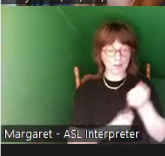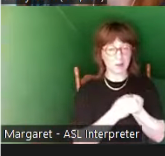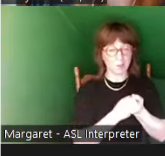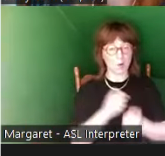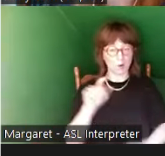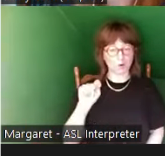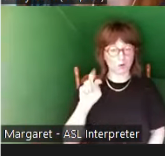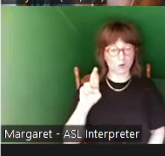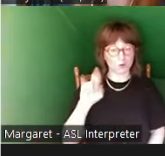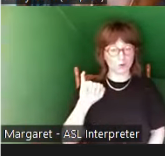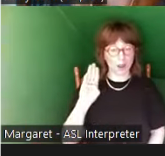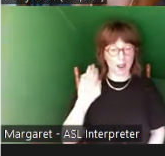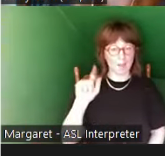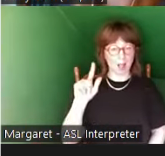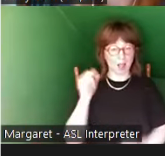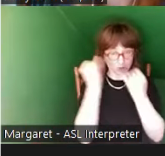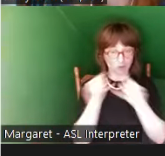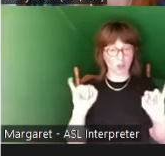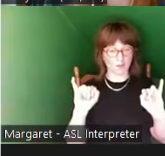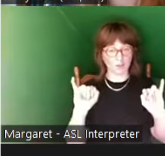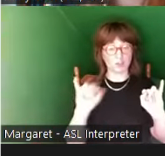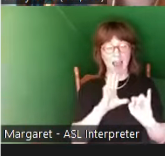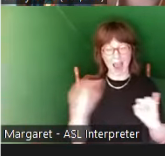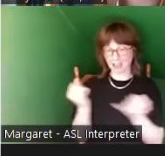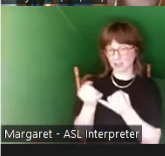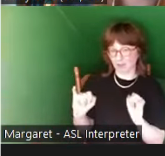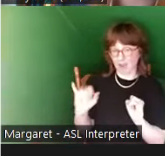that we support the self-sovereignty of victim survivors.